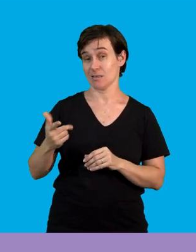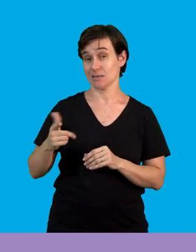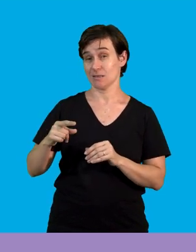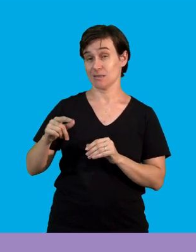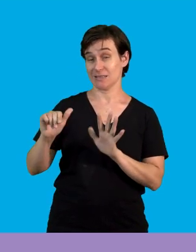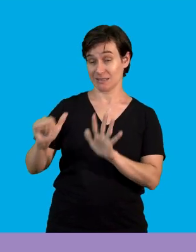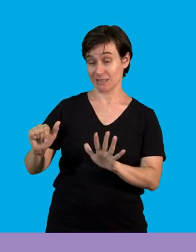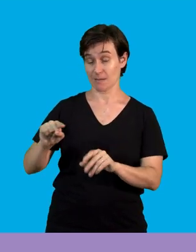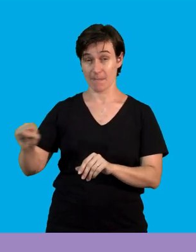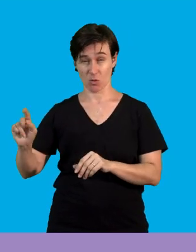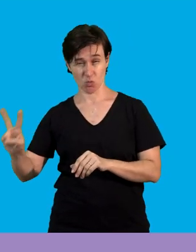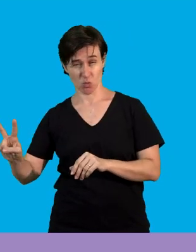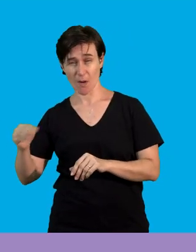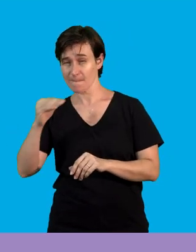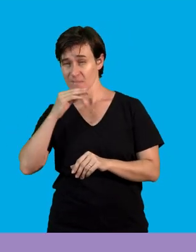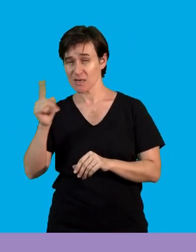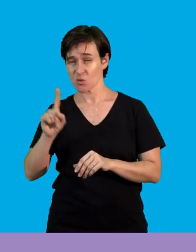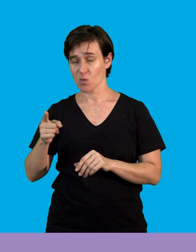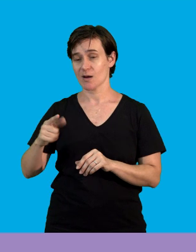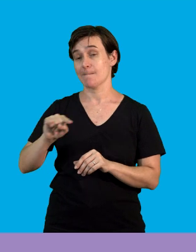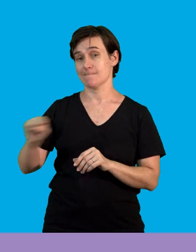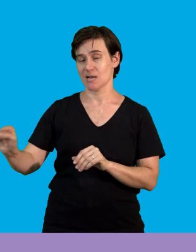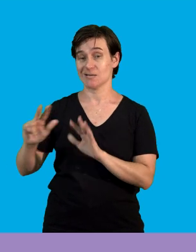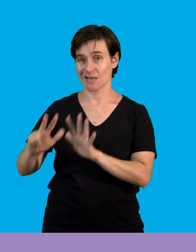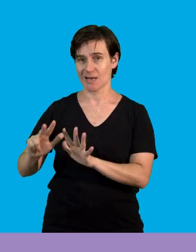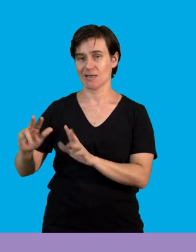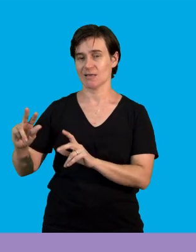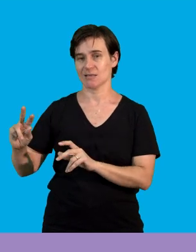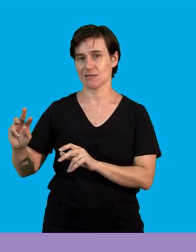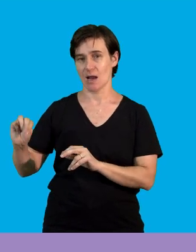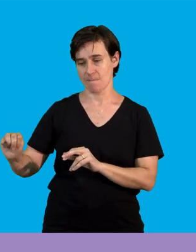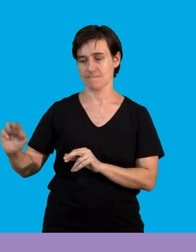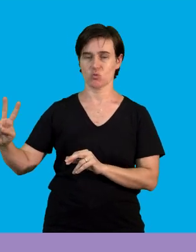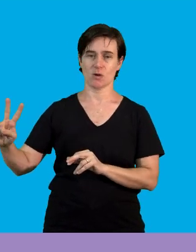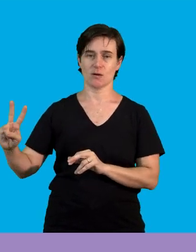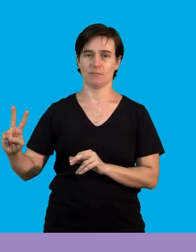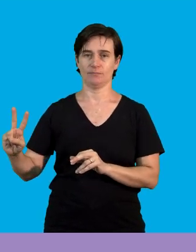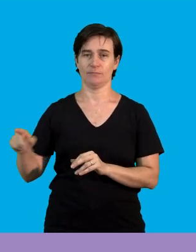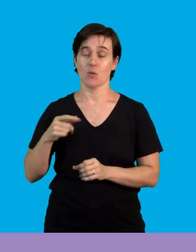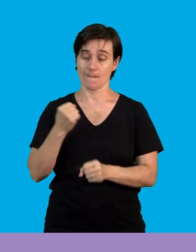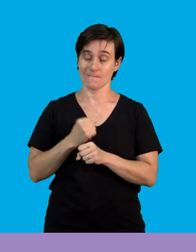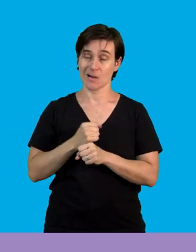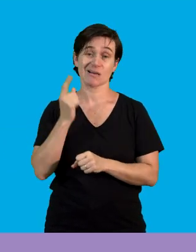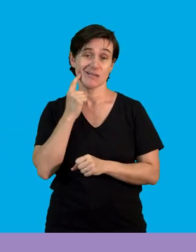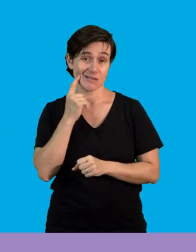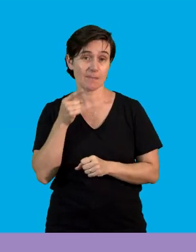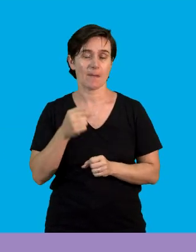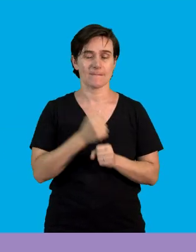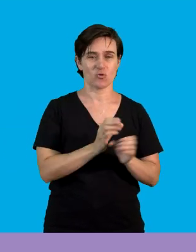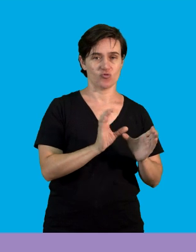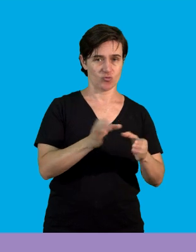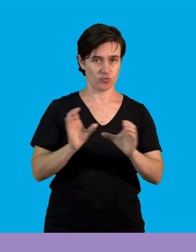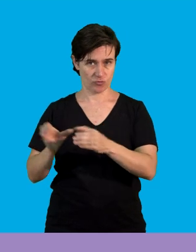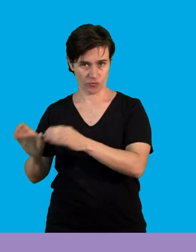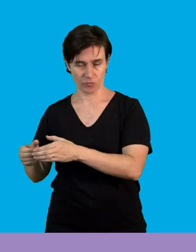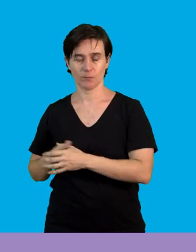6 and negative 2, which is then negative 8, m squared. Then we have simplified and